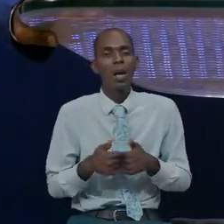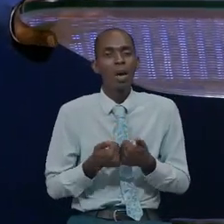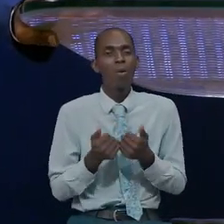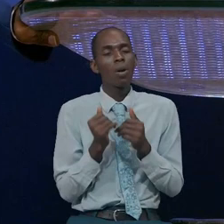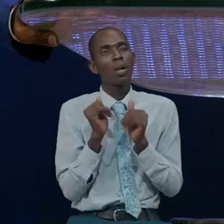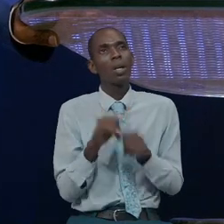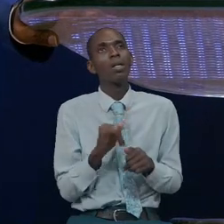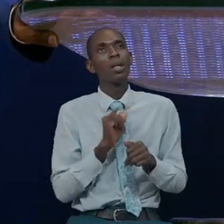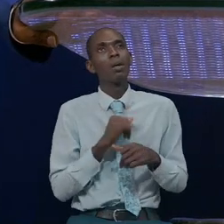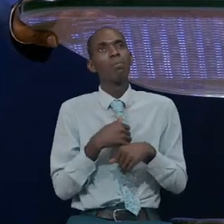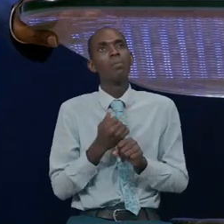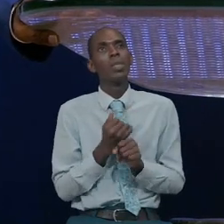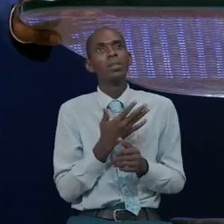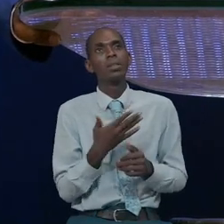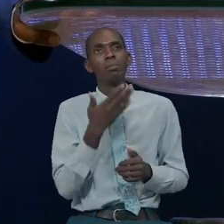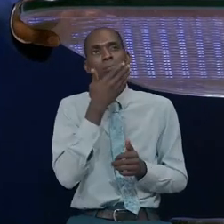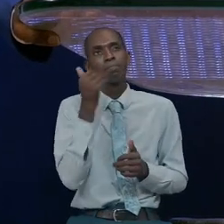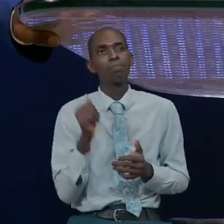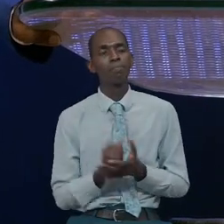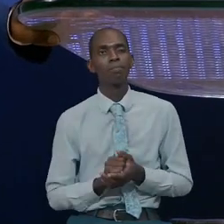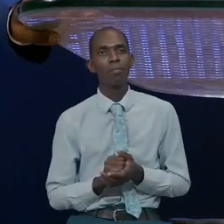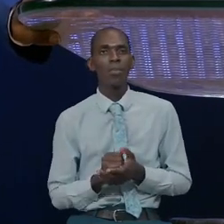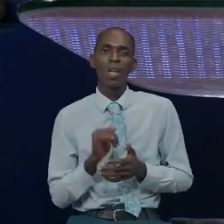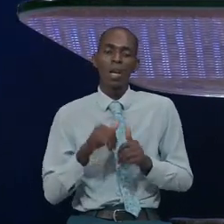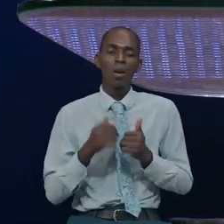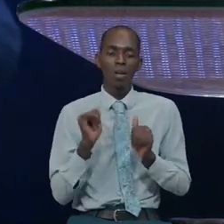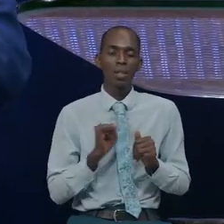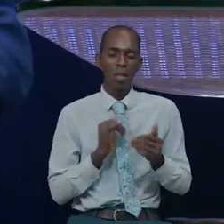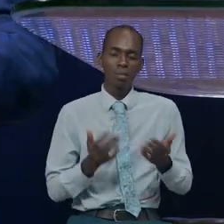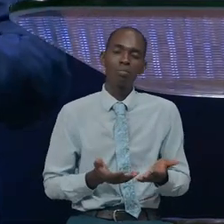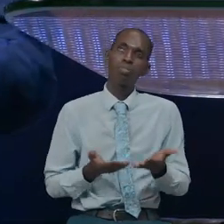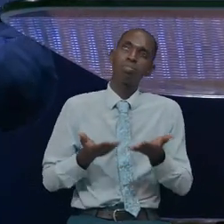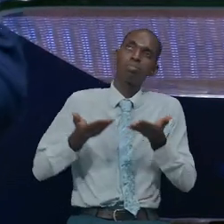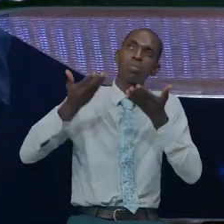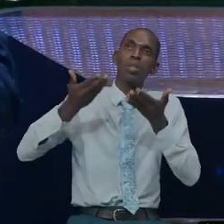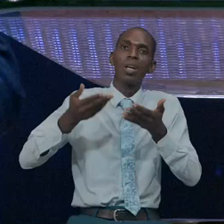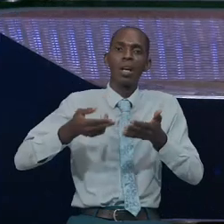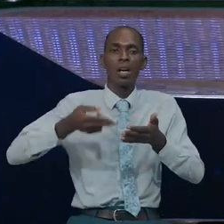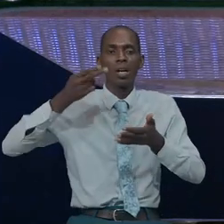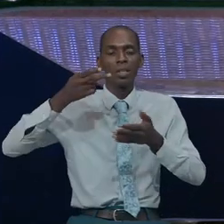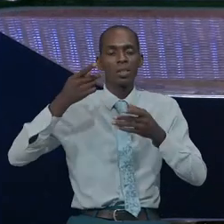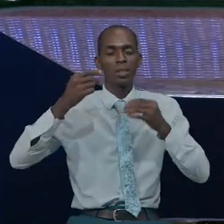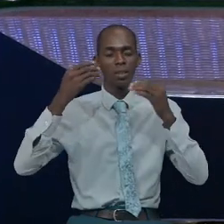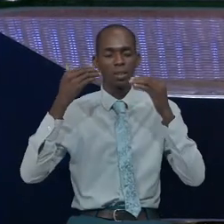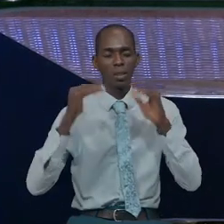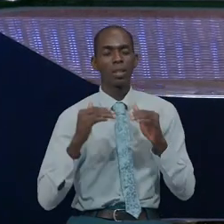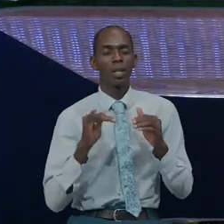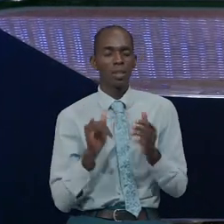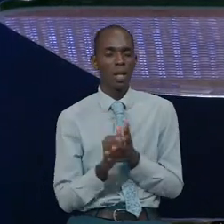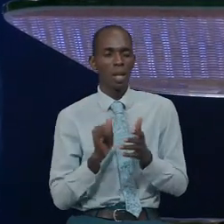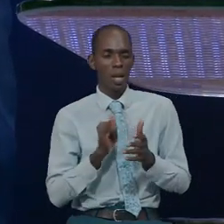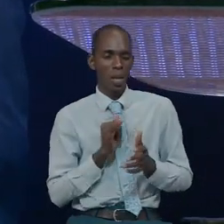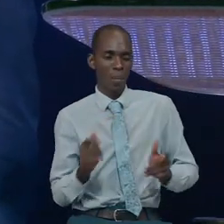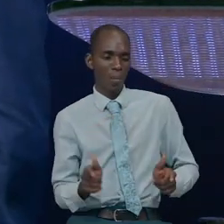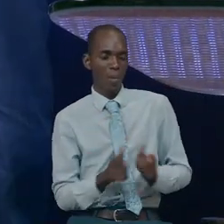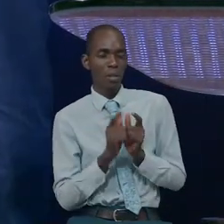better? How can I lift up the standard? How can I maintain the standard I made?